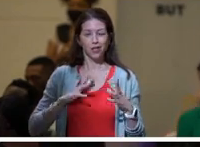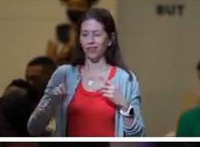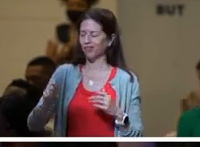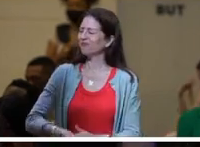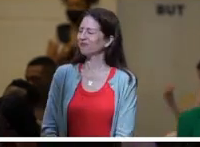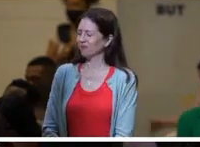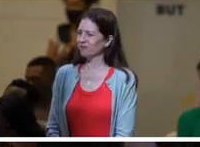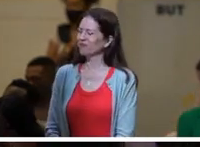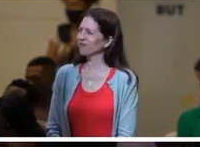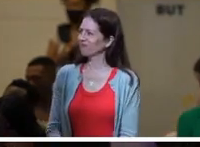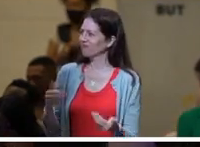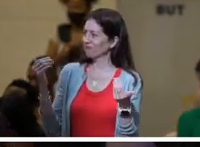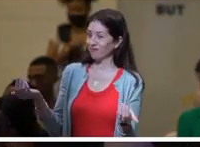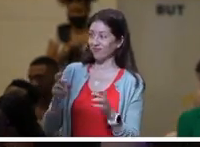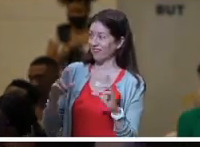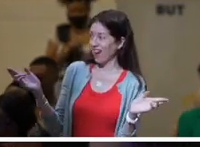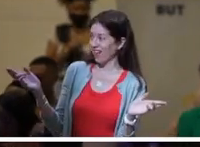Yeah. All right, DJ Aurelia, are you ready?